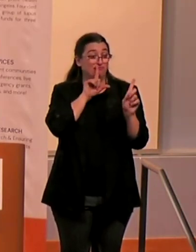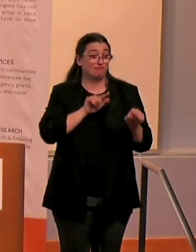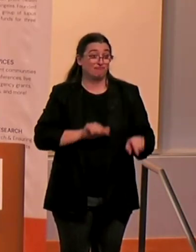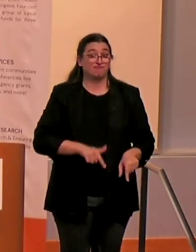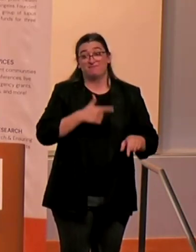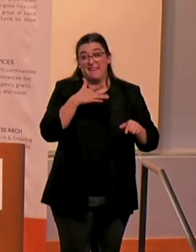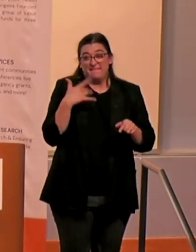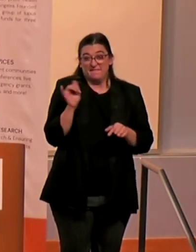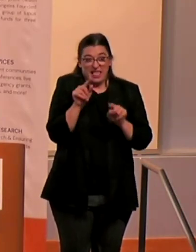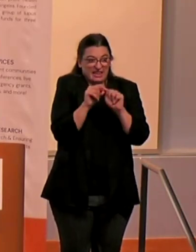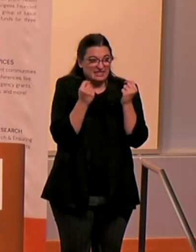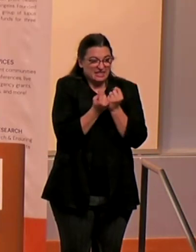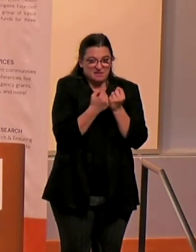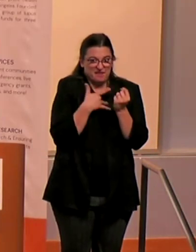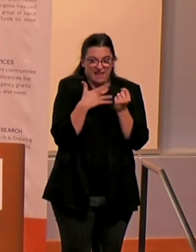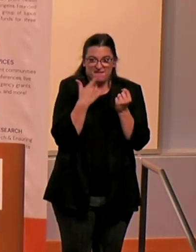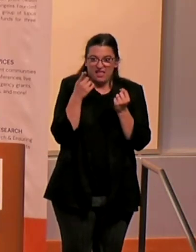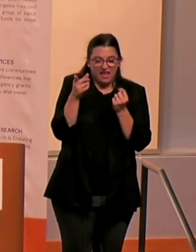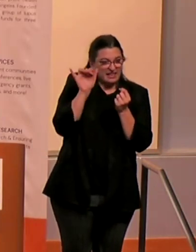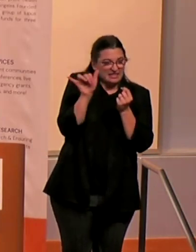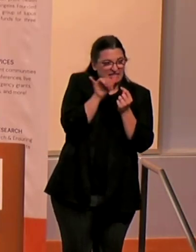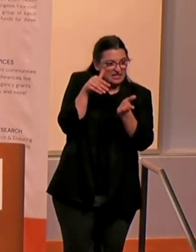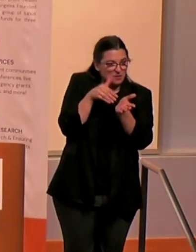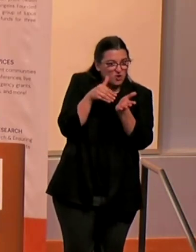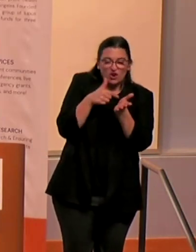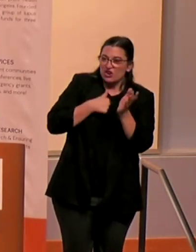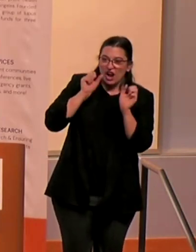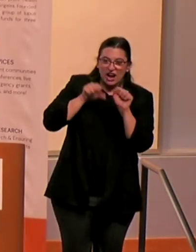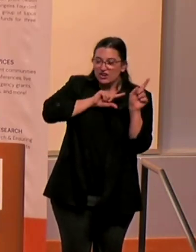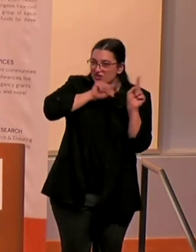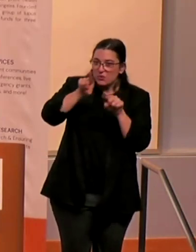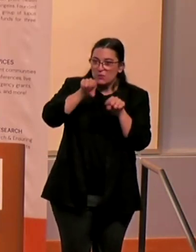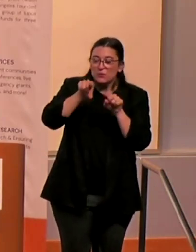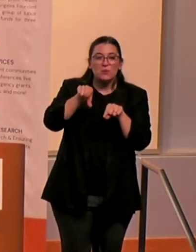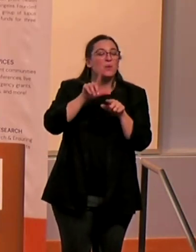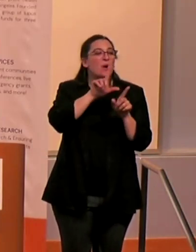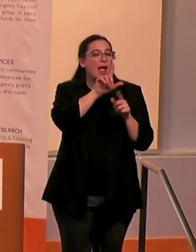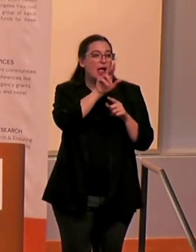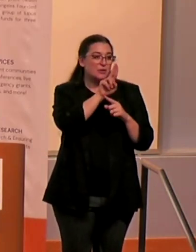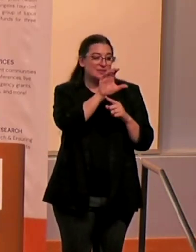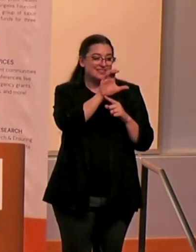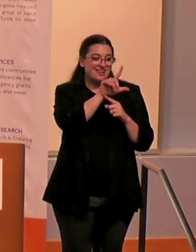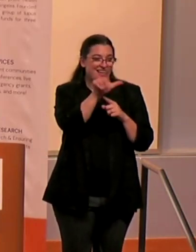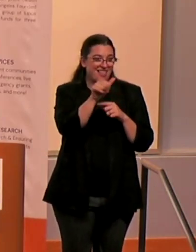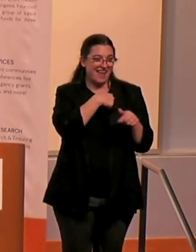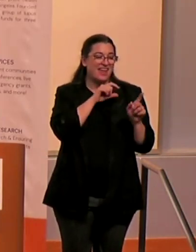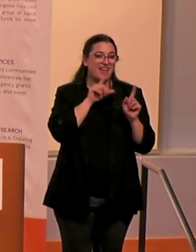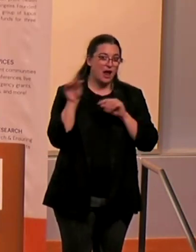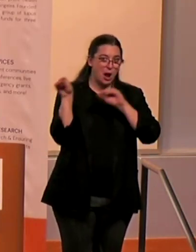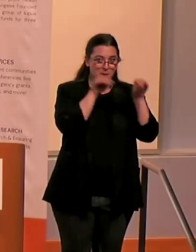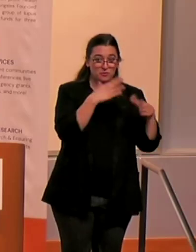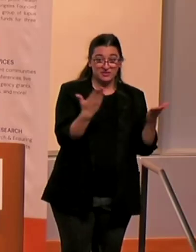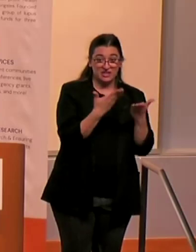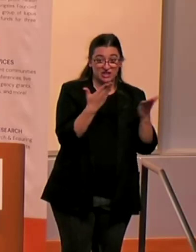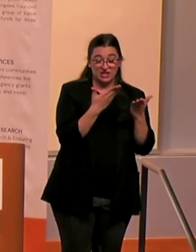that I had seen her till like my early 20s, and then I came to UCLA when I moved to LA, and I had been under the care of